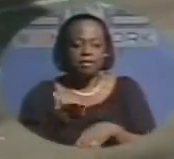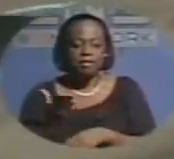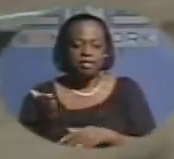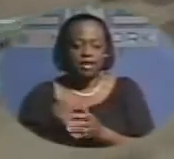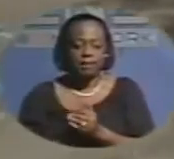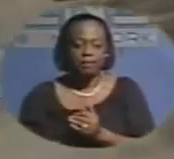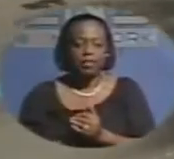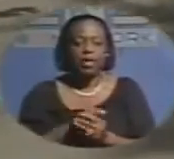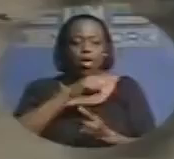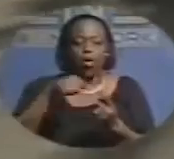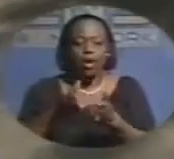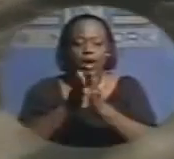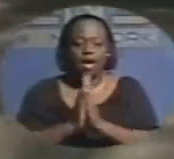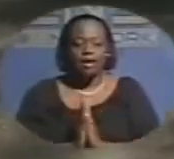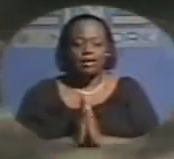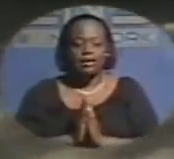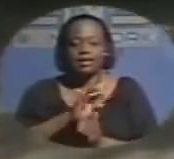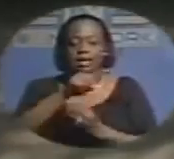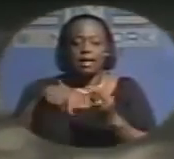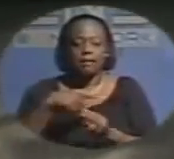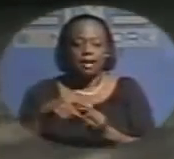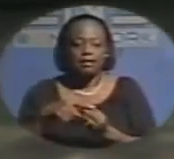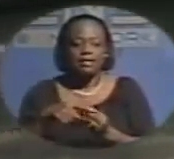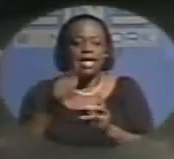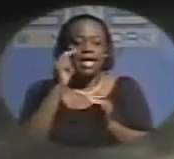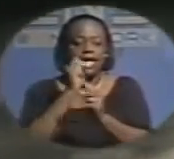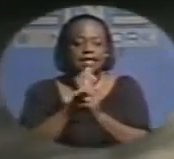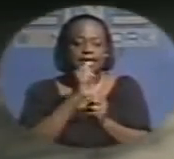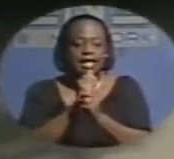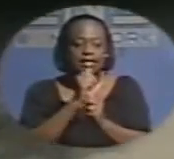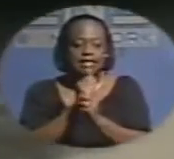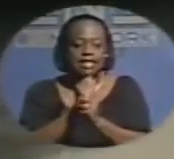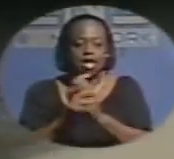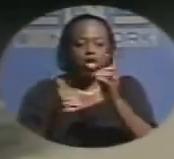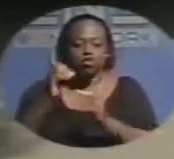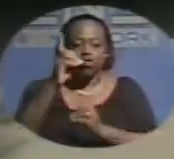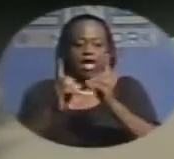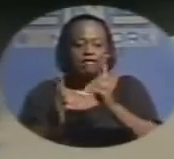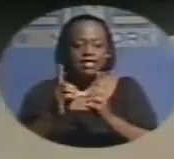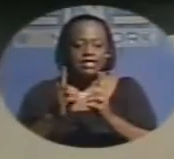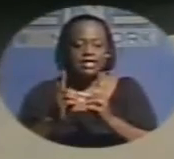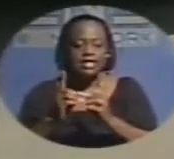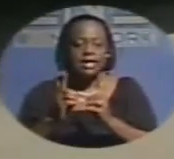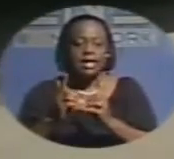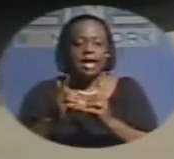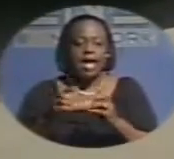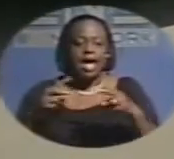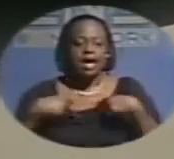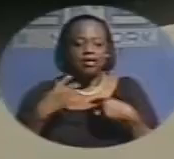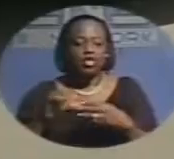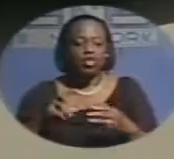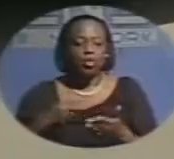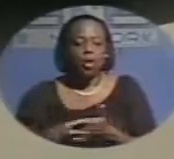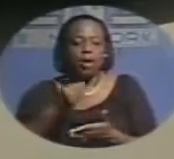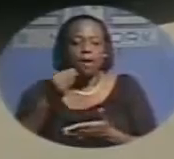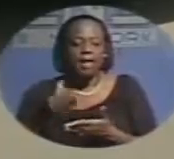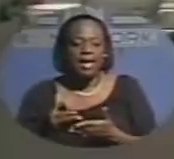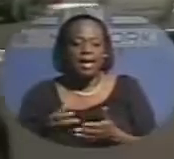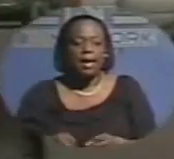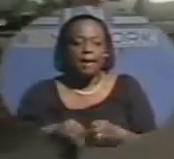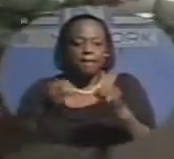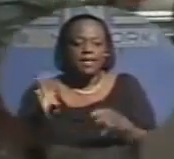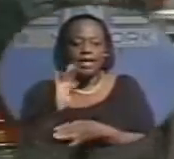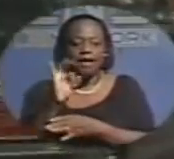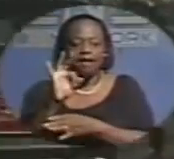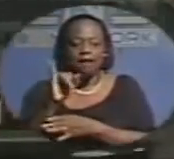asked about taxi cab drivers being cited hefty fines for parking in downtown Nassau, Griffin says his members should not be receiving tickets if